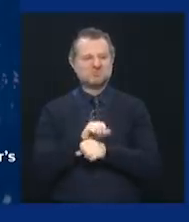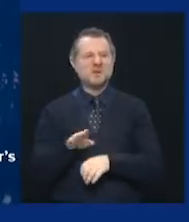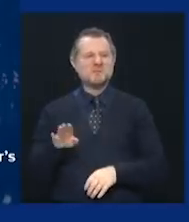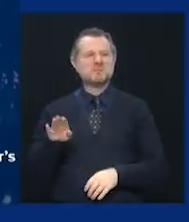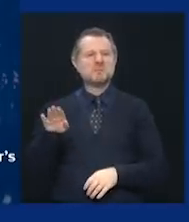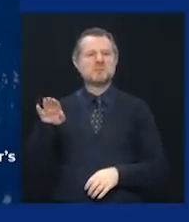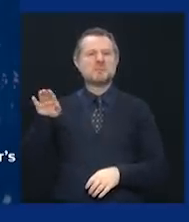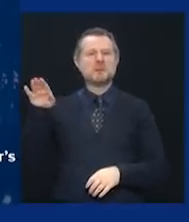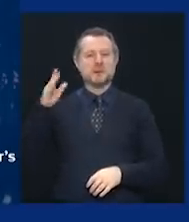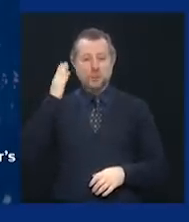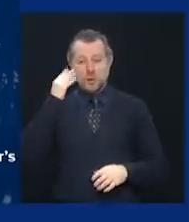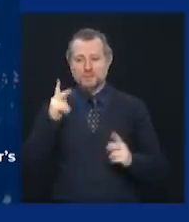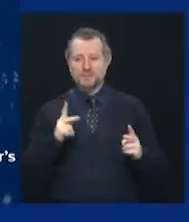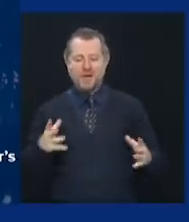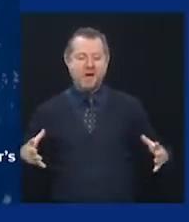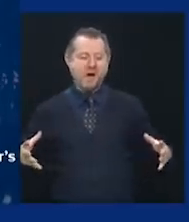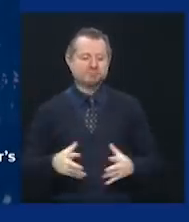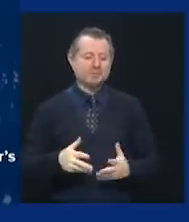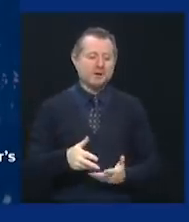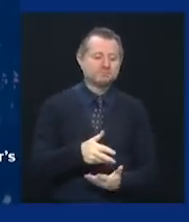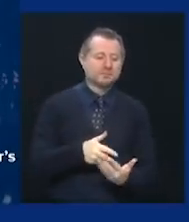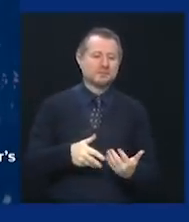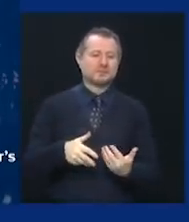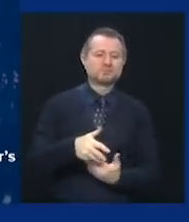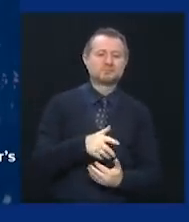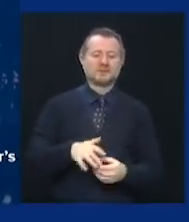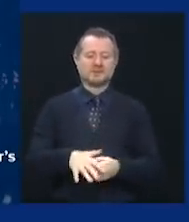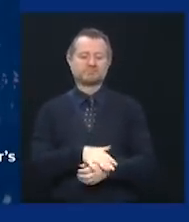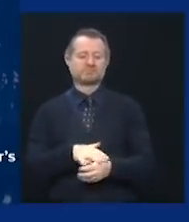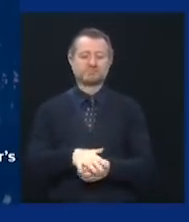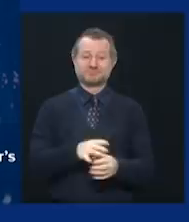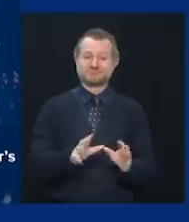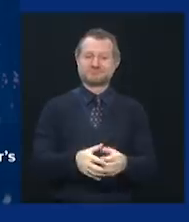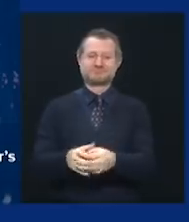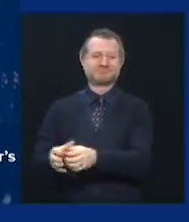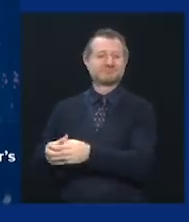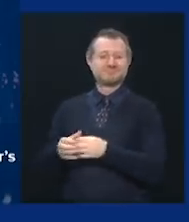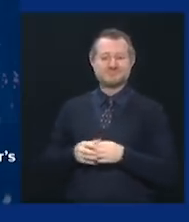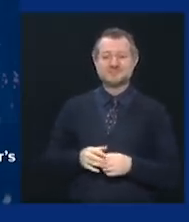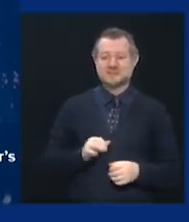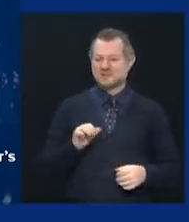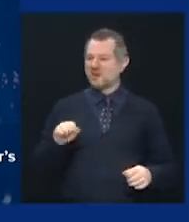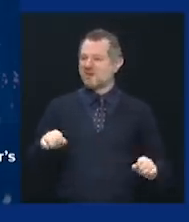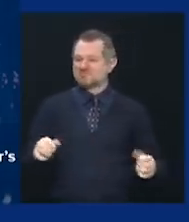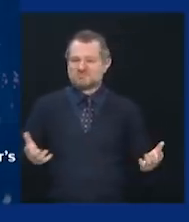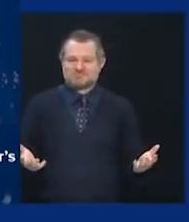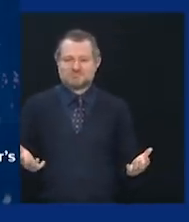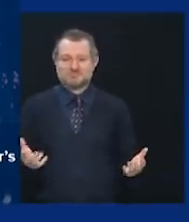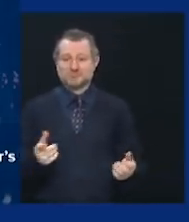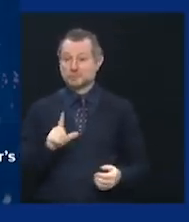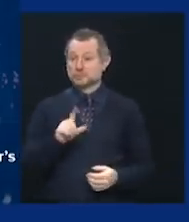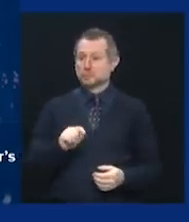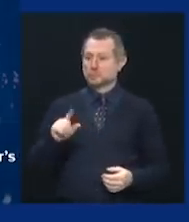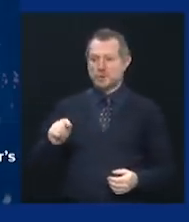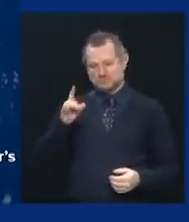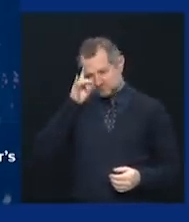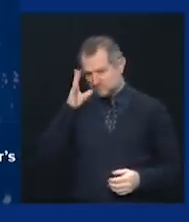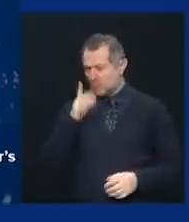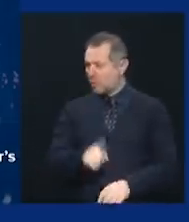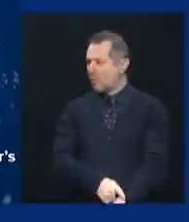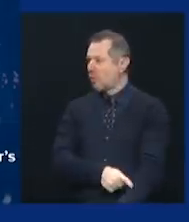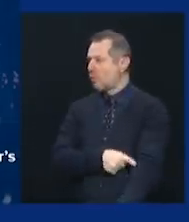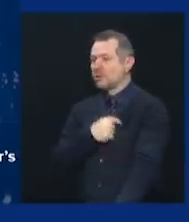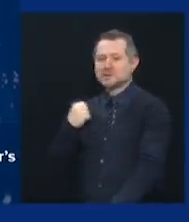gatherings. It is a fact. Yes, we had the holidays. Yes, it was a long year. Yes, we want to celebrate.